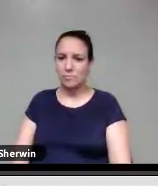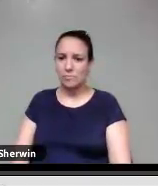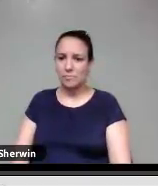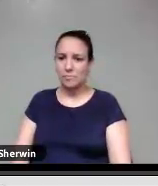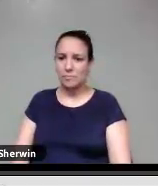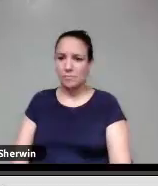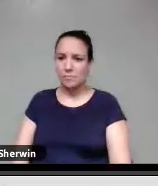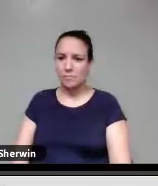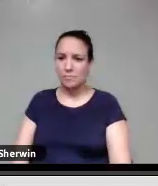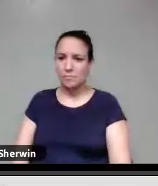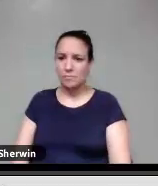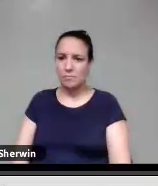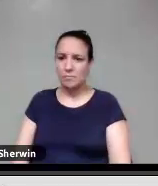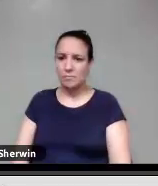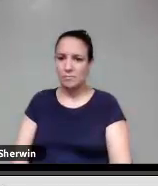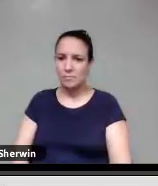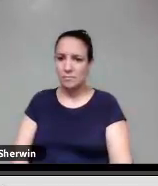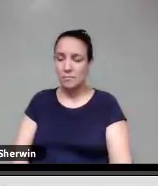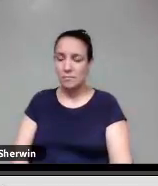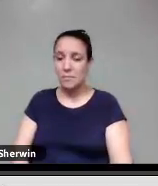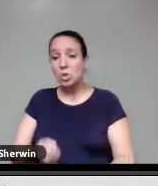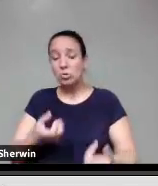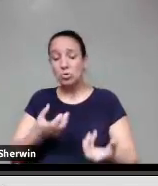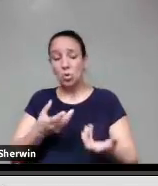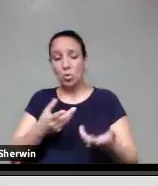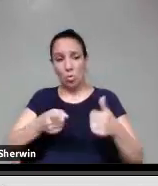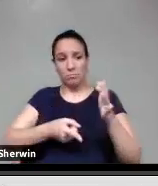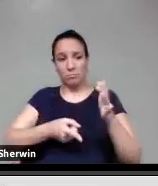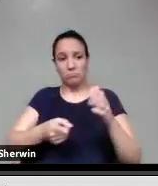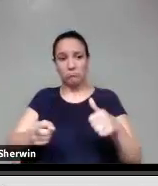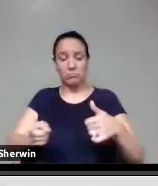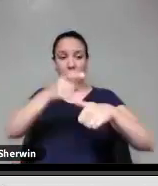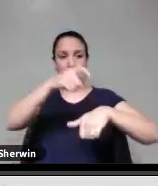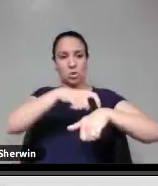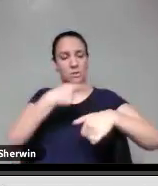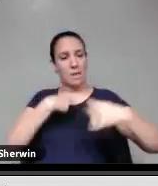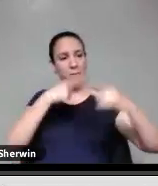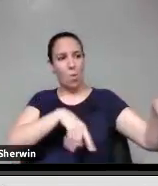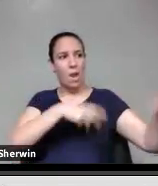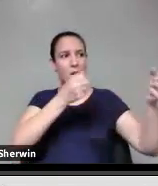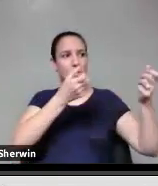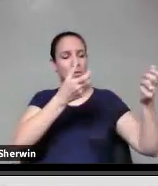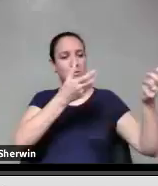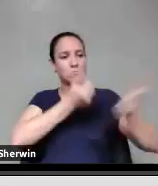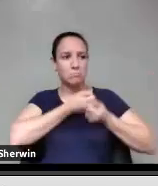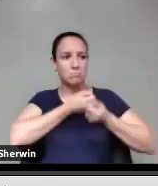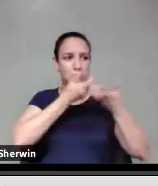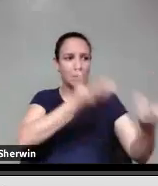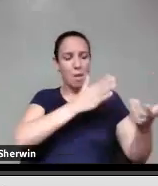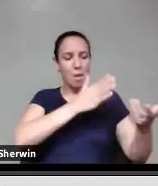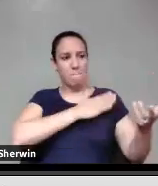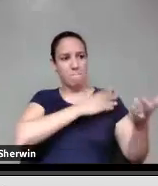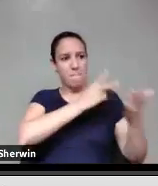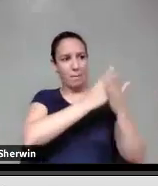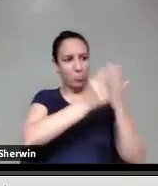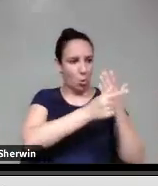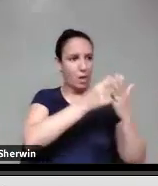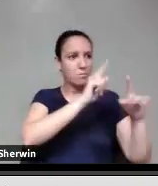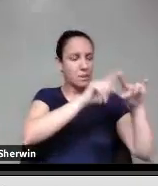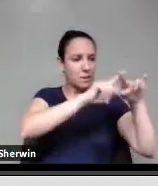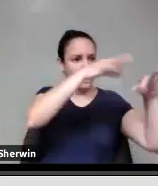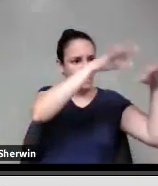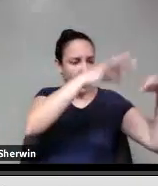already had available, and next time I'll ask them what they want. It's just a different thought process, isn't it, Alyssa? It's just a different